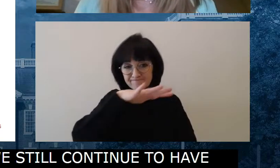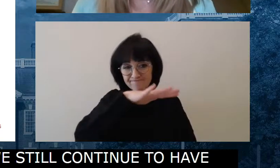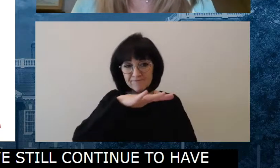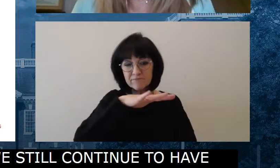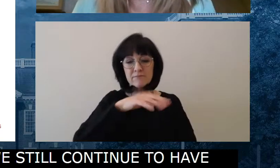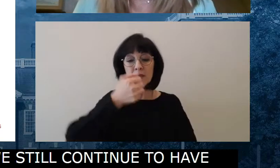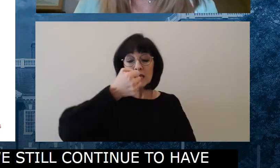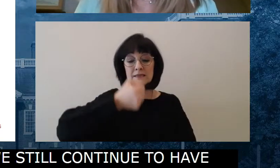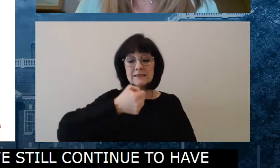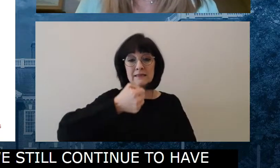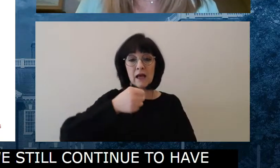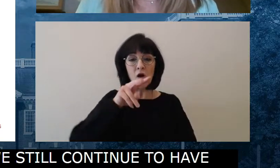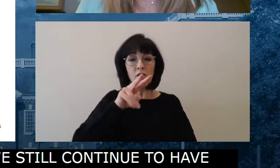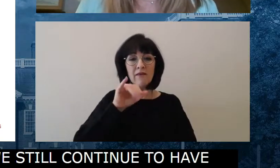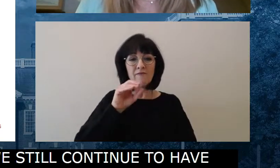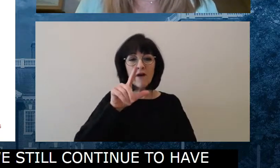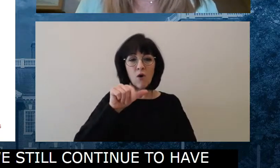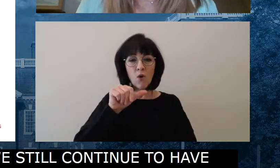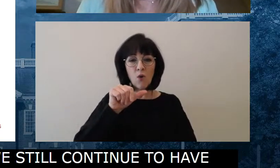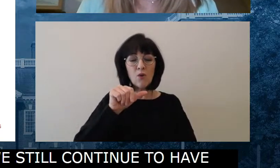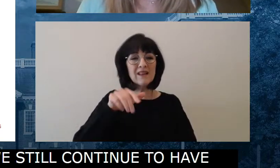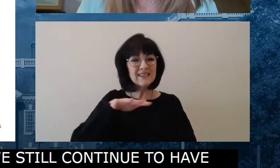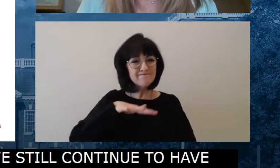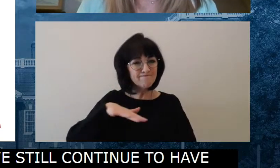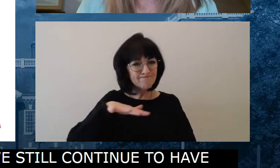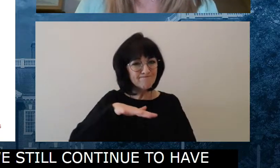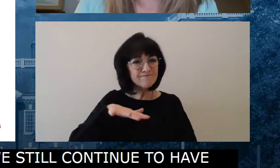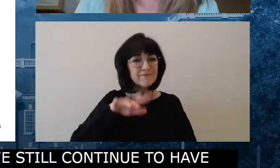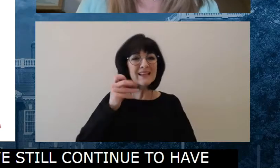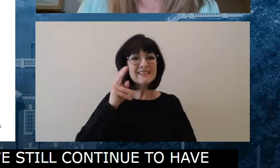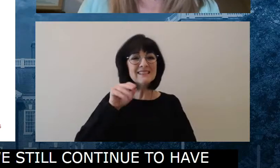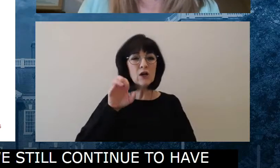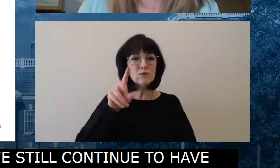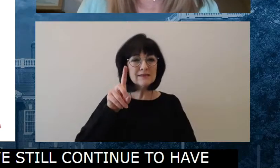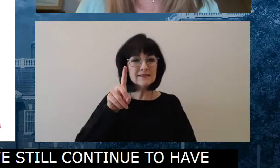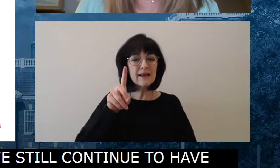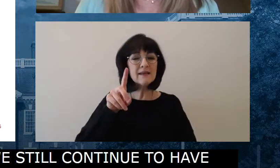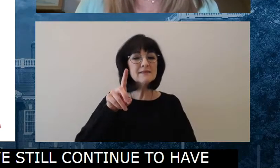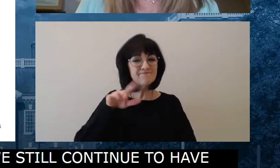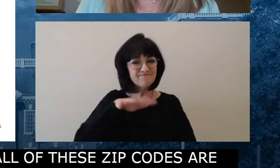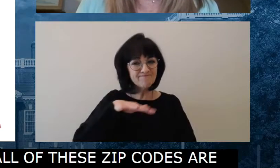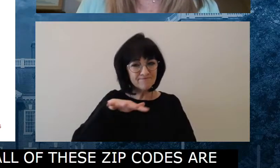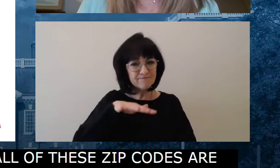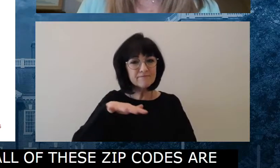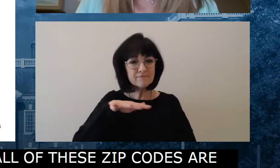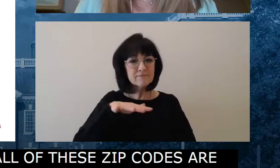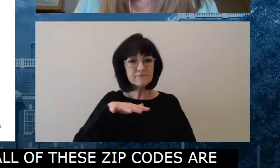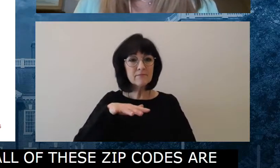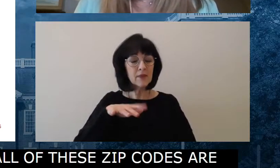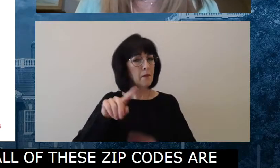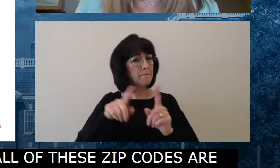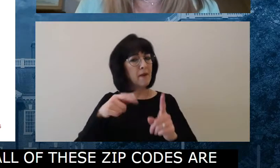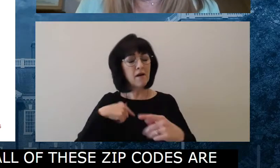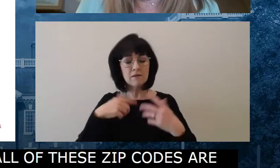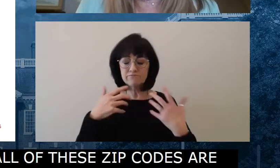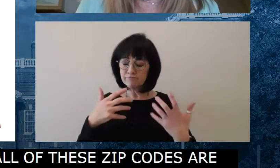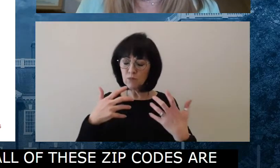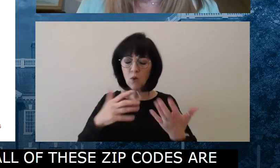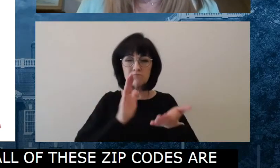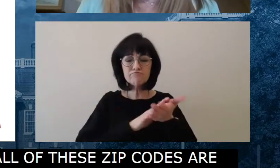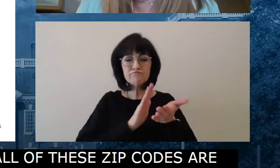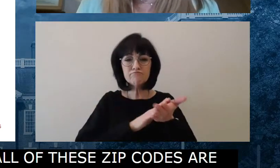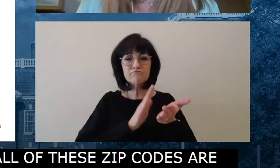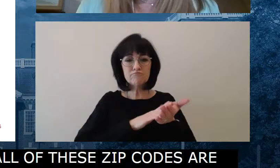of these zip codes are showing lower case rates. And I want to give a special shout out to the University of Delaware for the way that